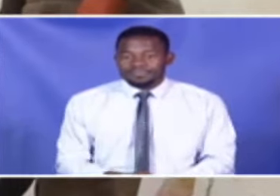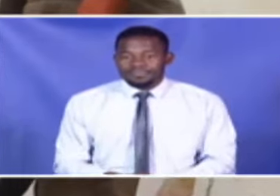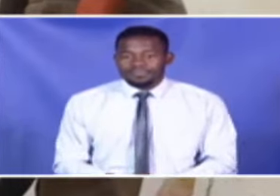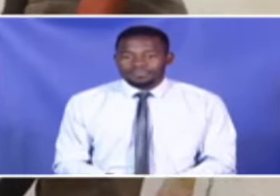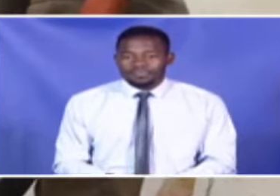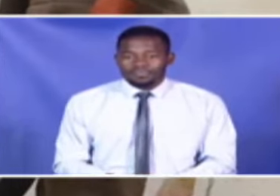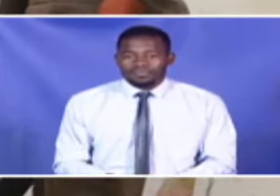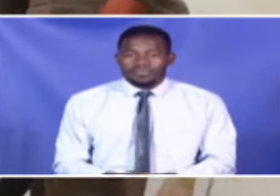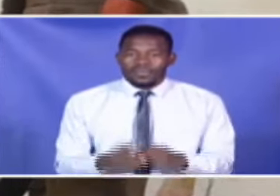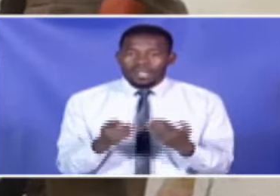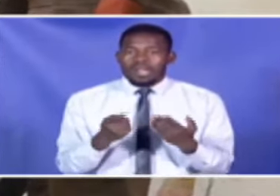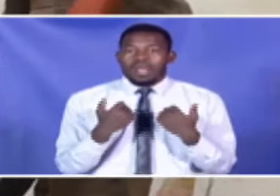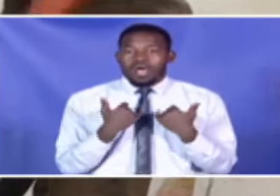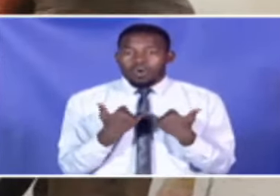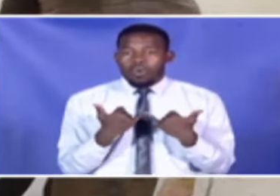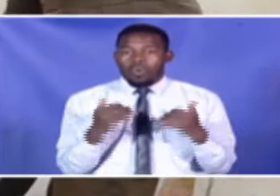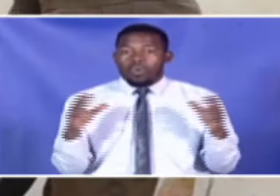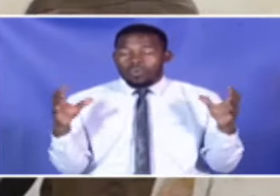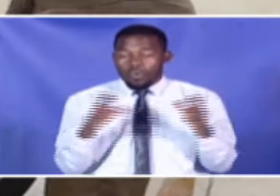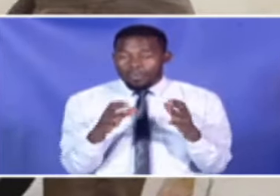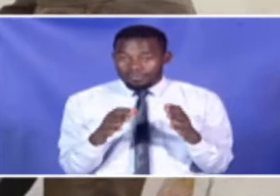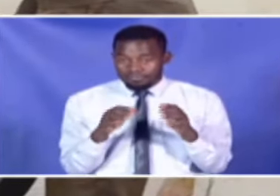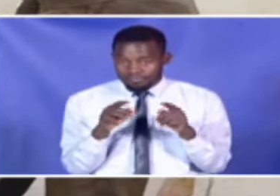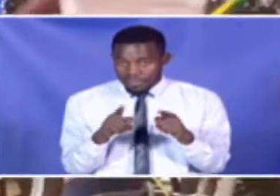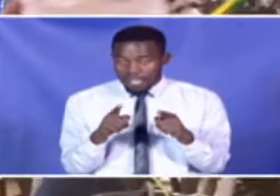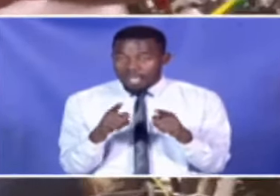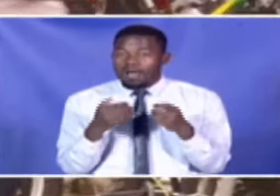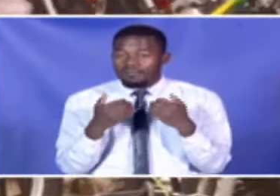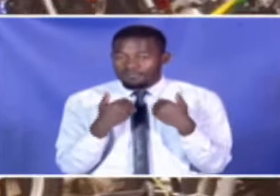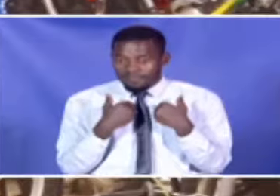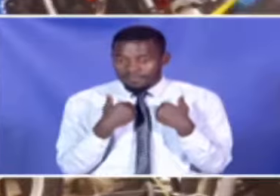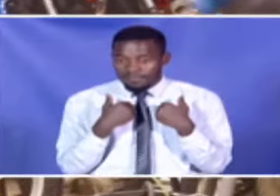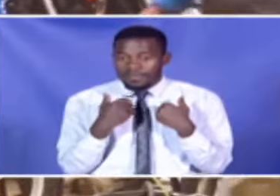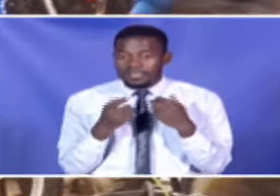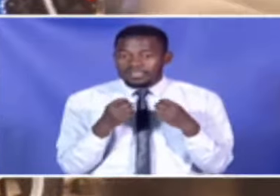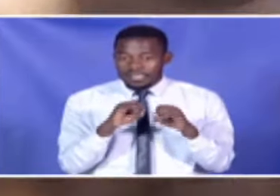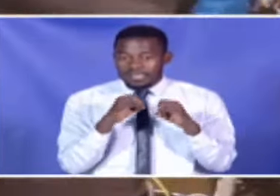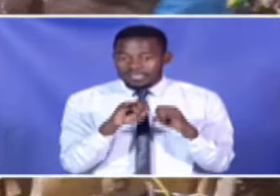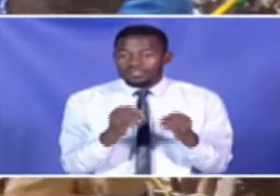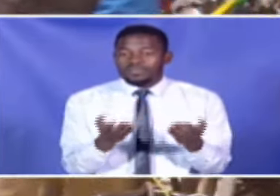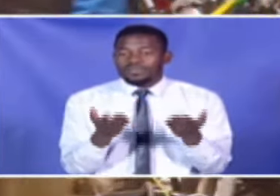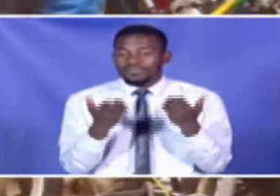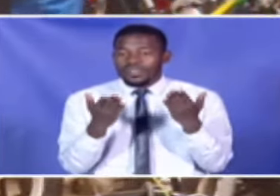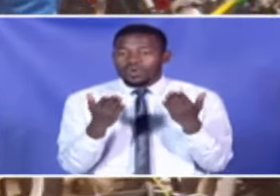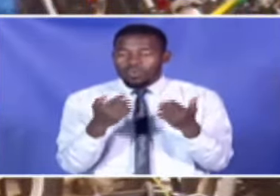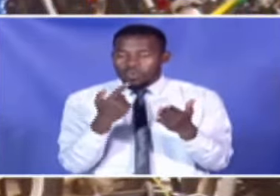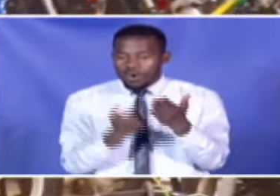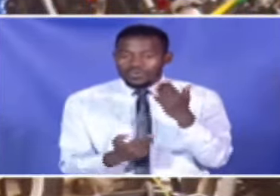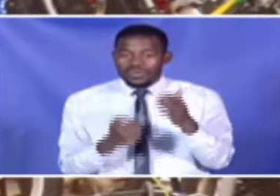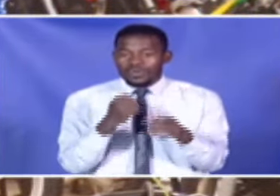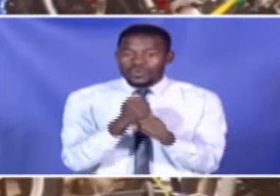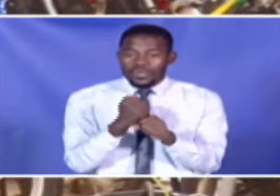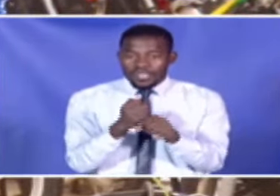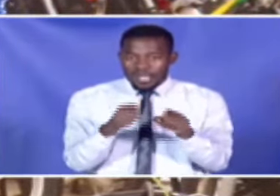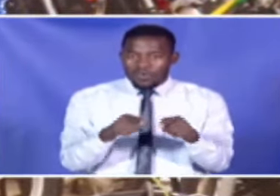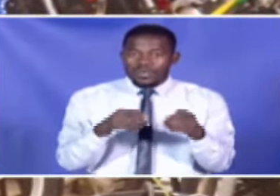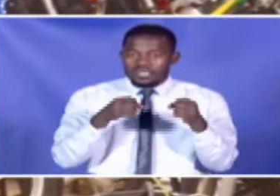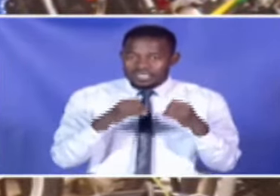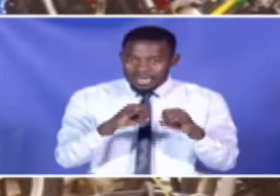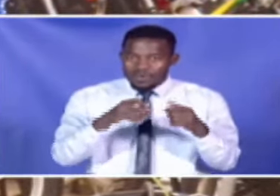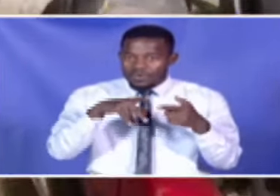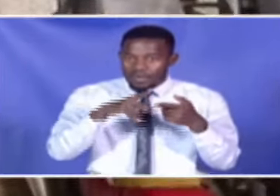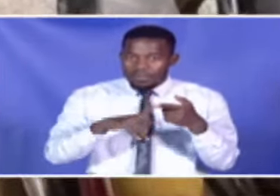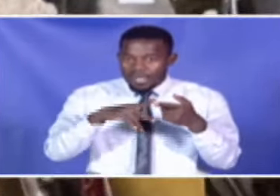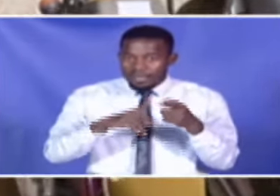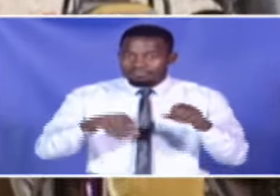has brought a turnaround repairing destroyed motorbikes. Key things in this center is refurbishment, which we repair these assets with